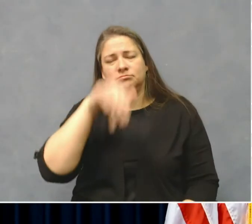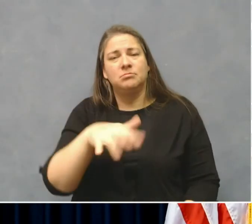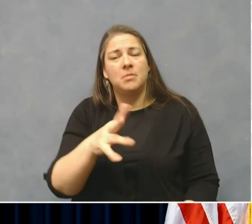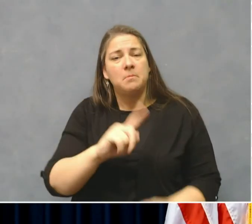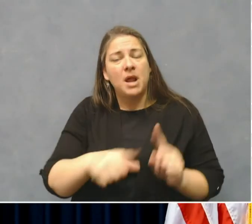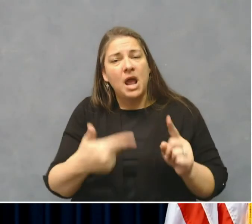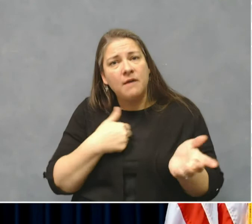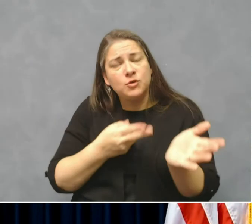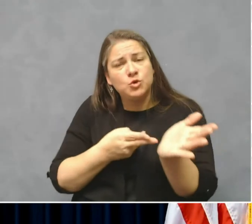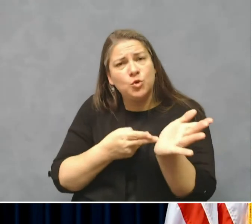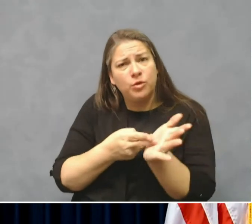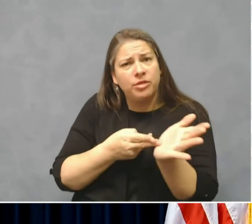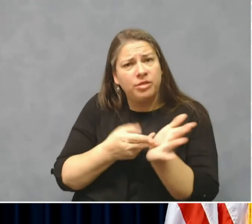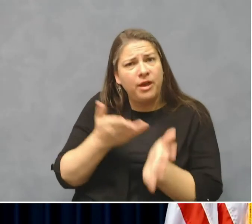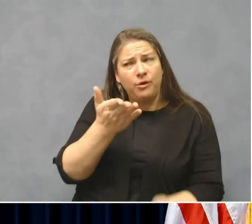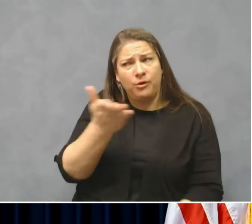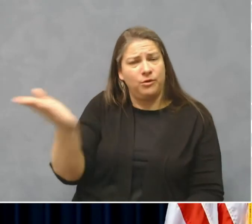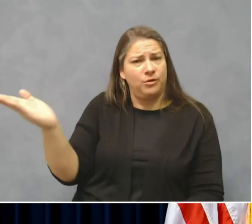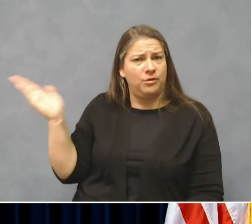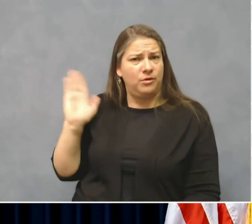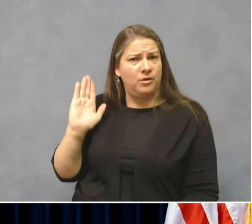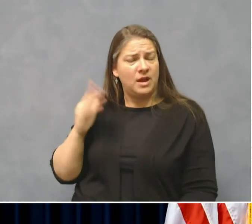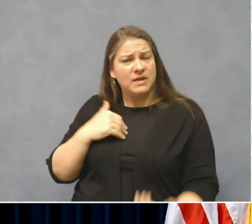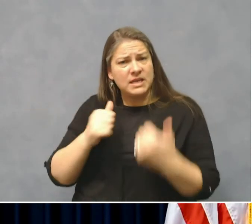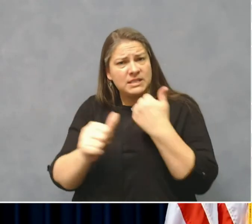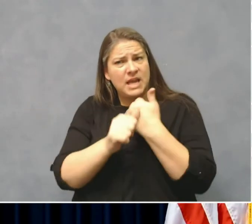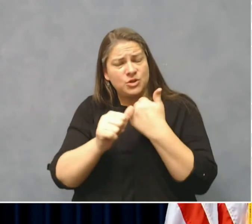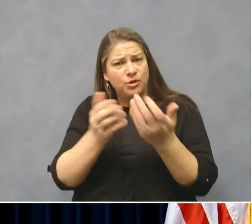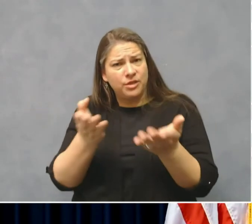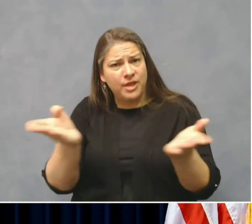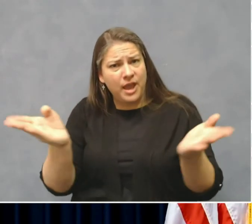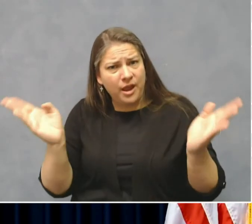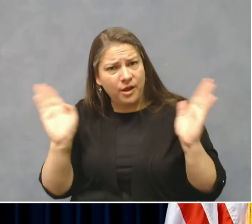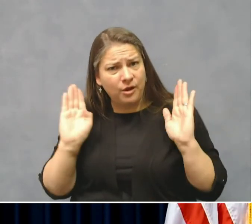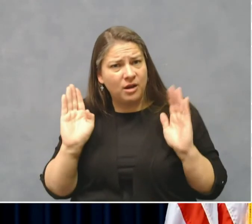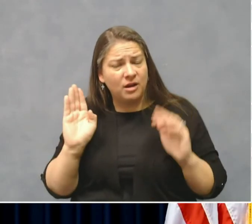that a back and forth shouldn't prevent